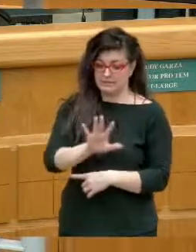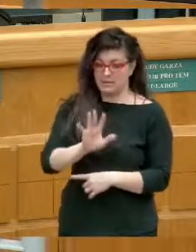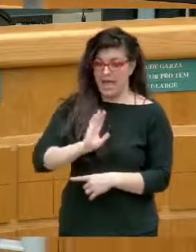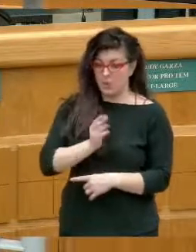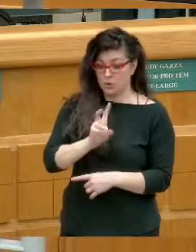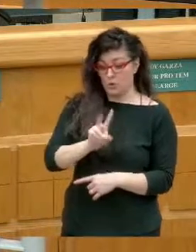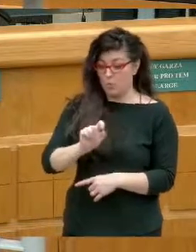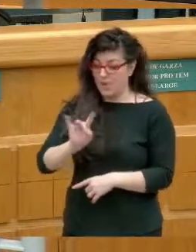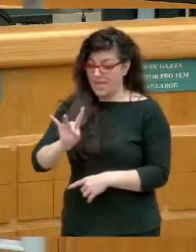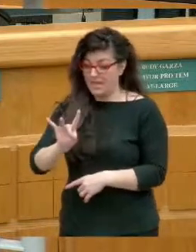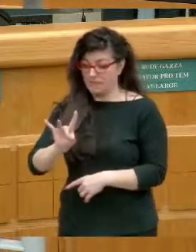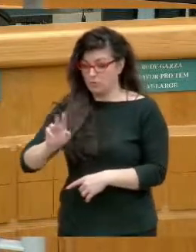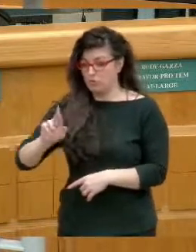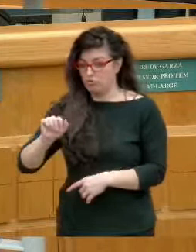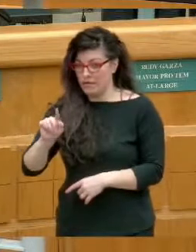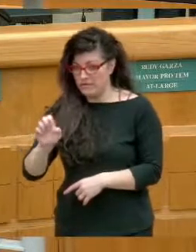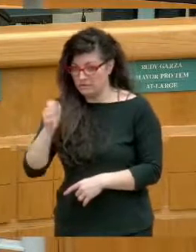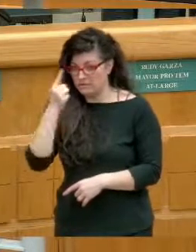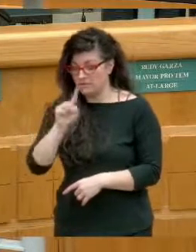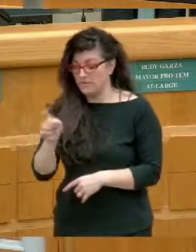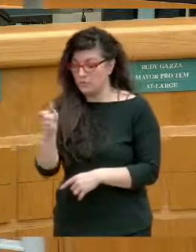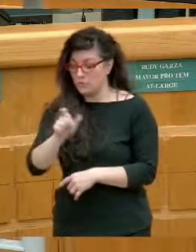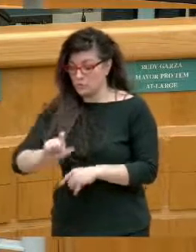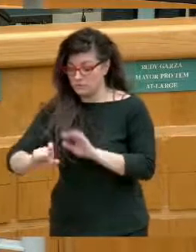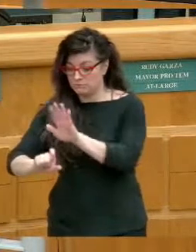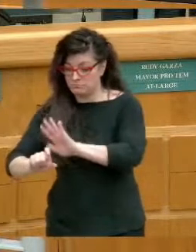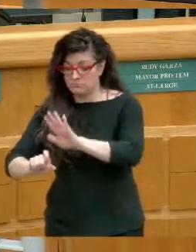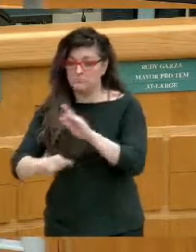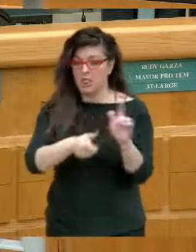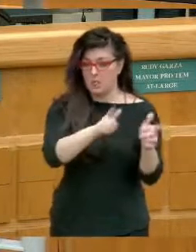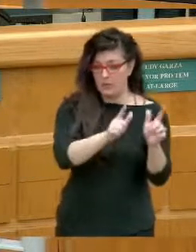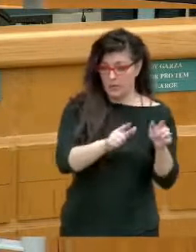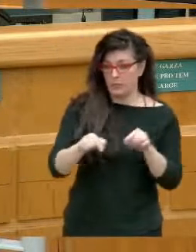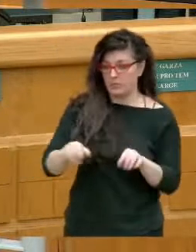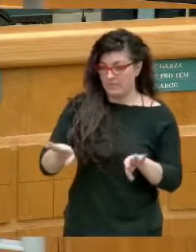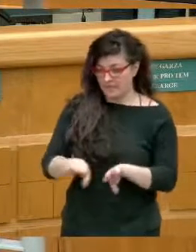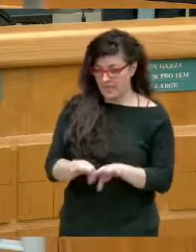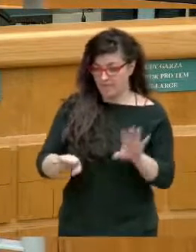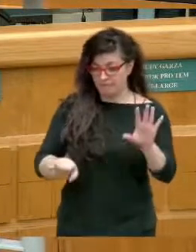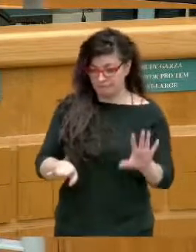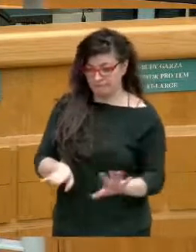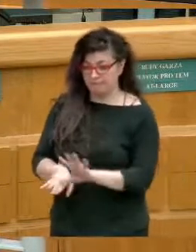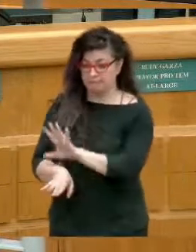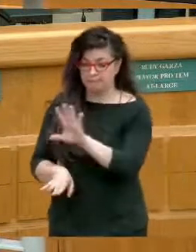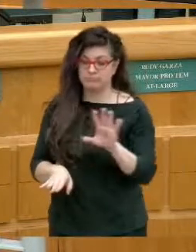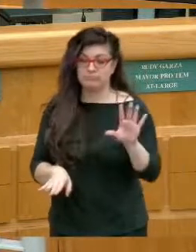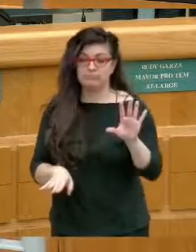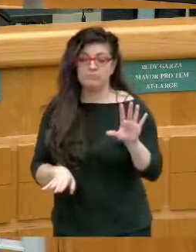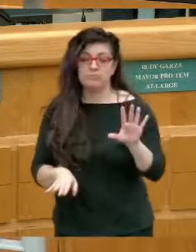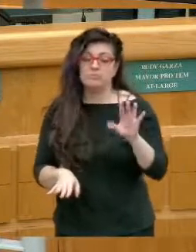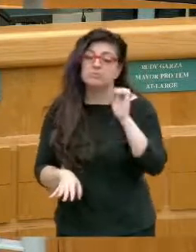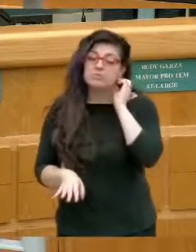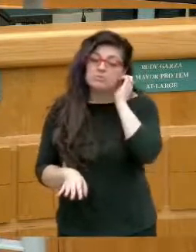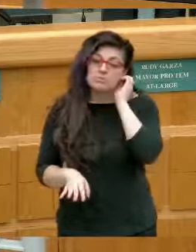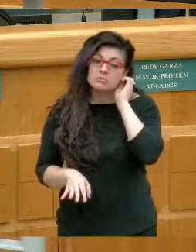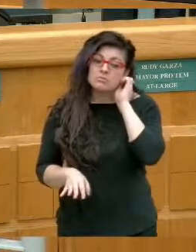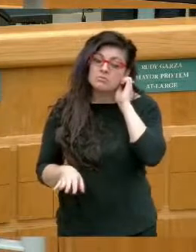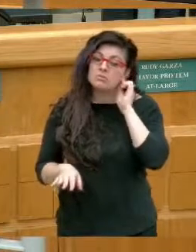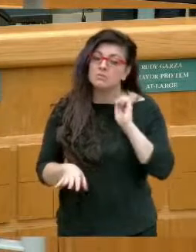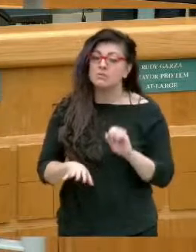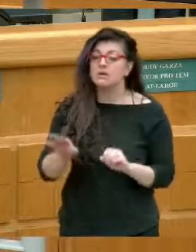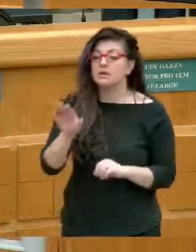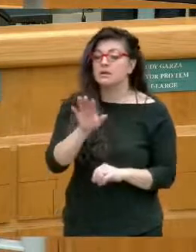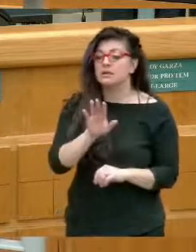rate in the coastal bend as well as Laredo and down to the southern areas of Texas, is about